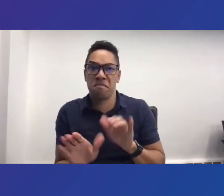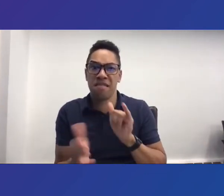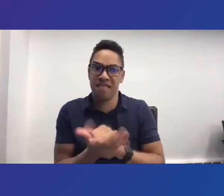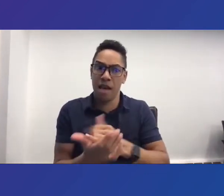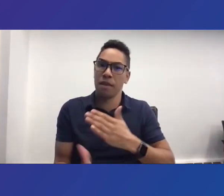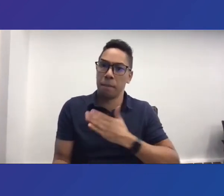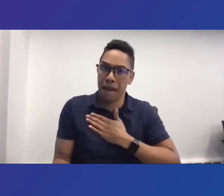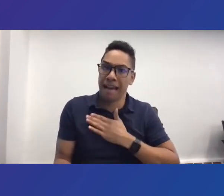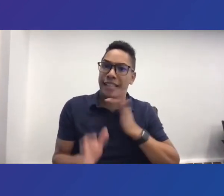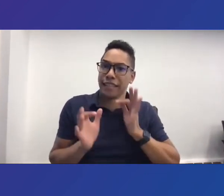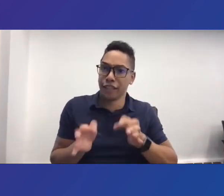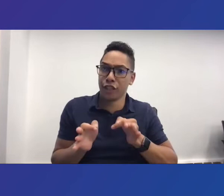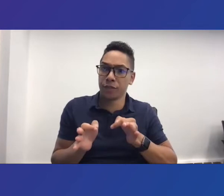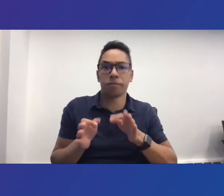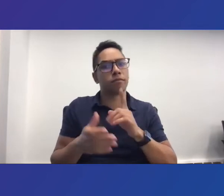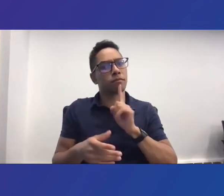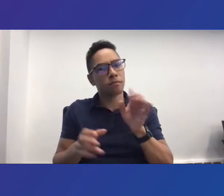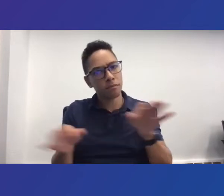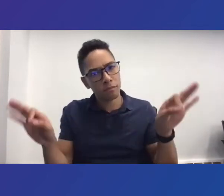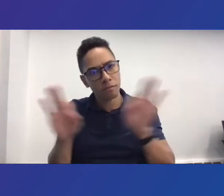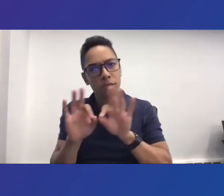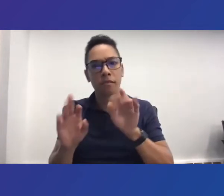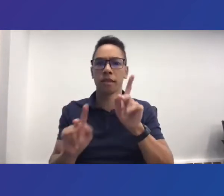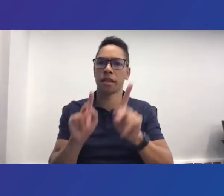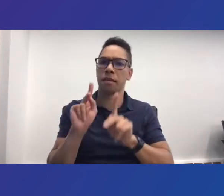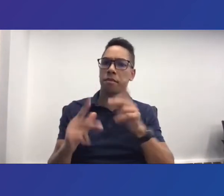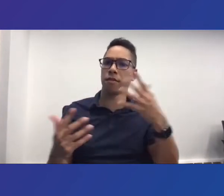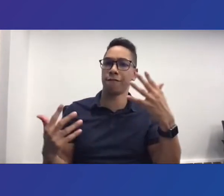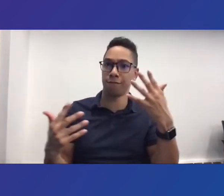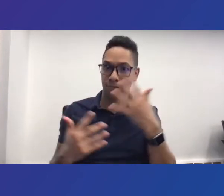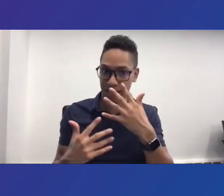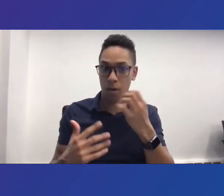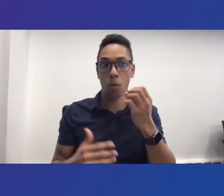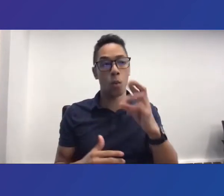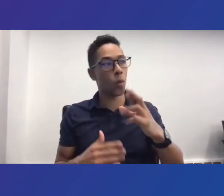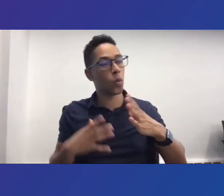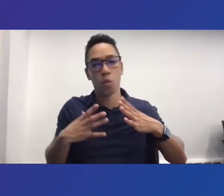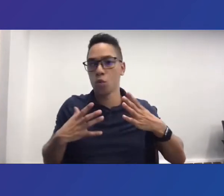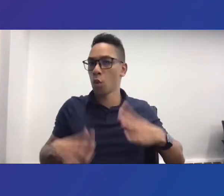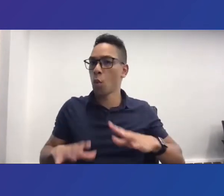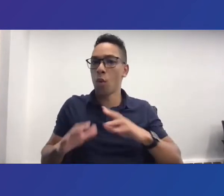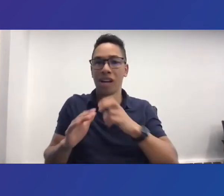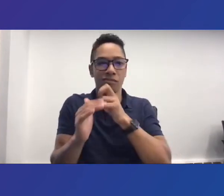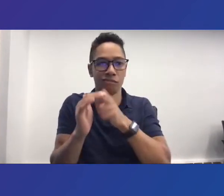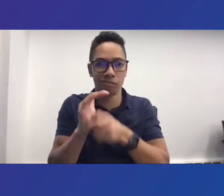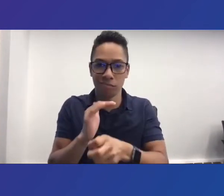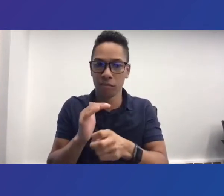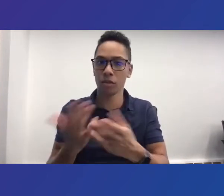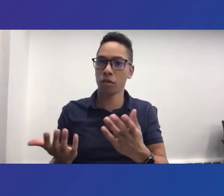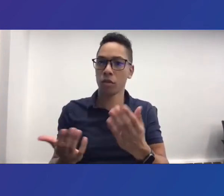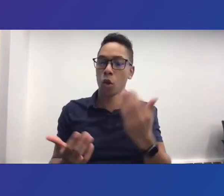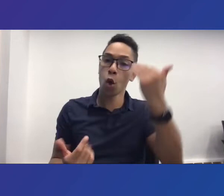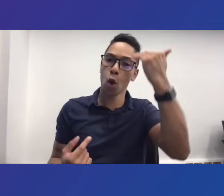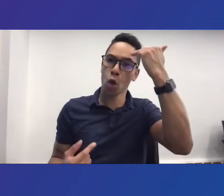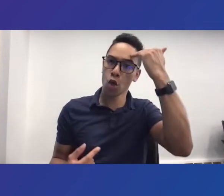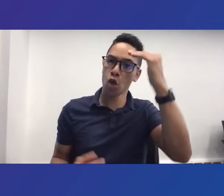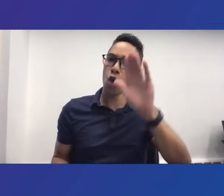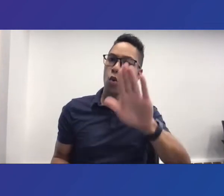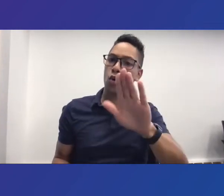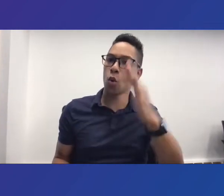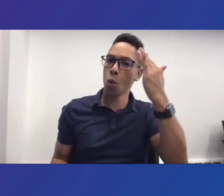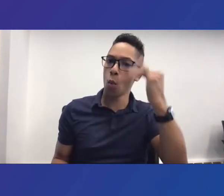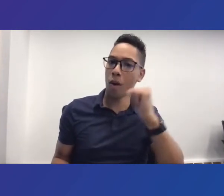So I think it's super important. I think that's what people are afraid of or don't want to really delve into is knowing your why nots. And also your